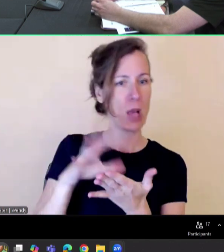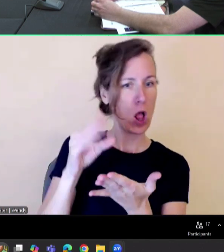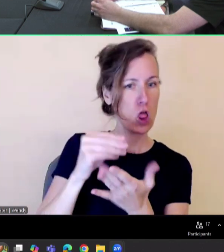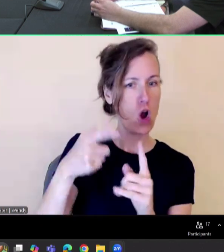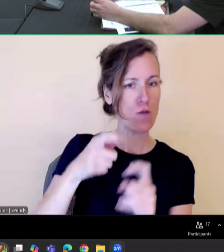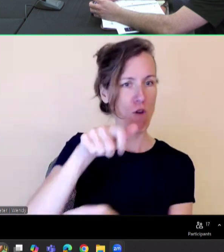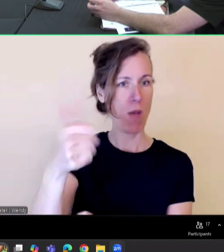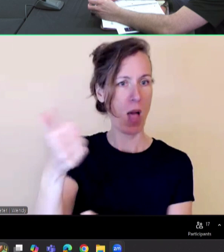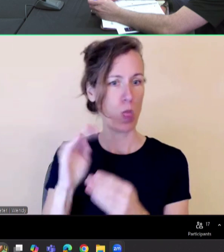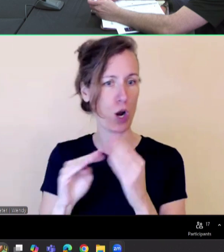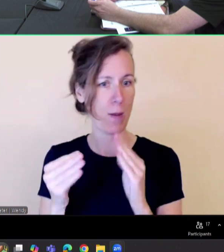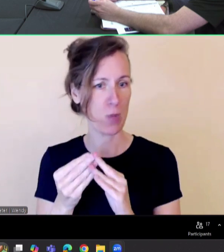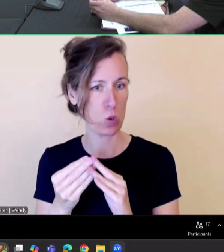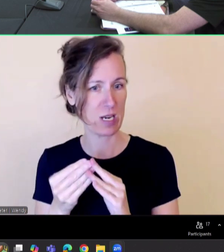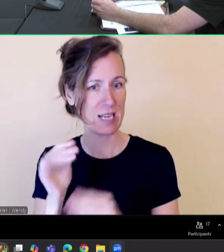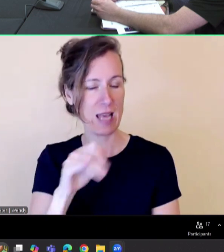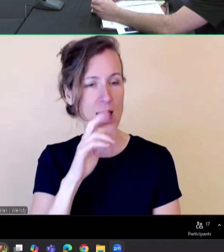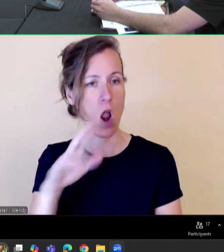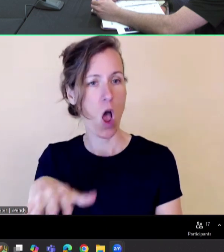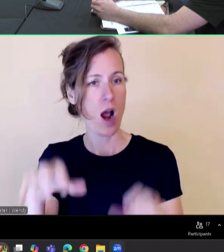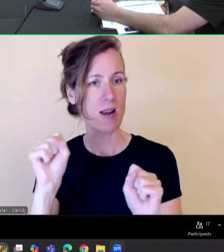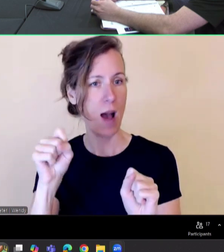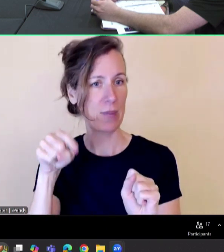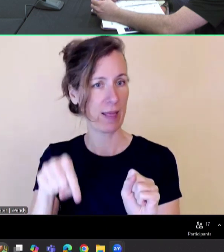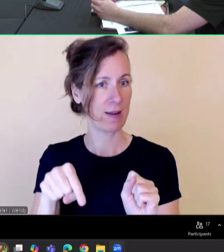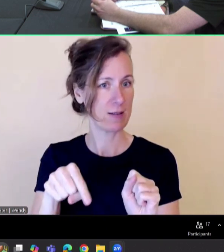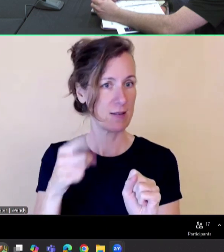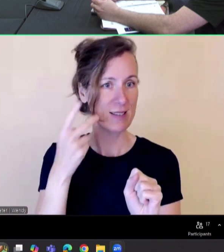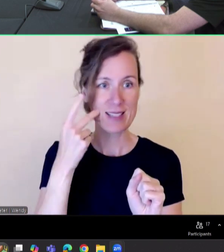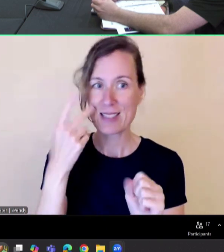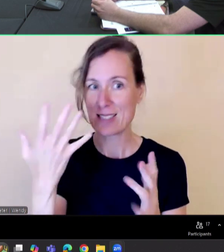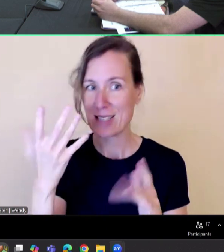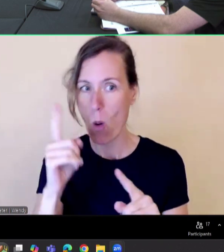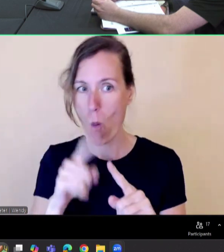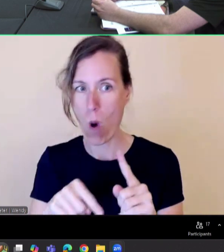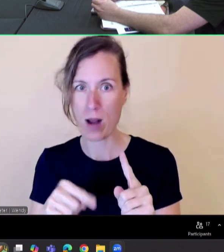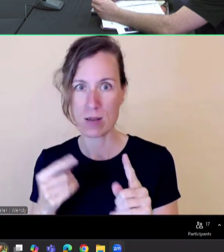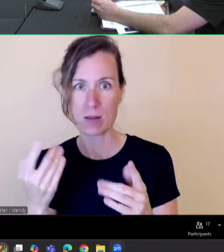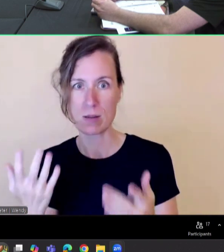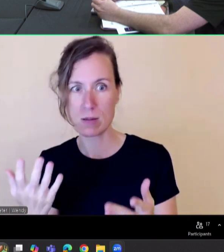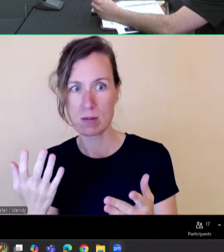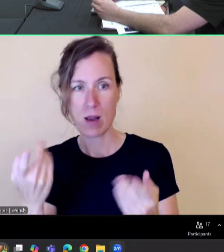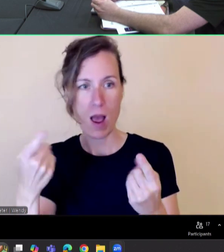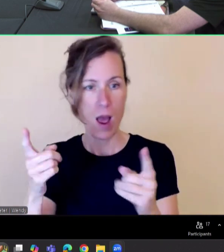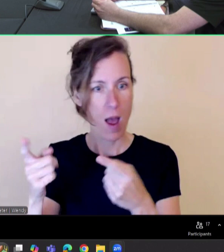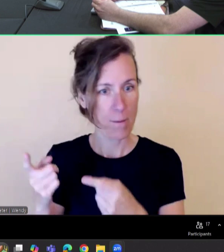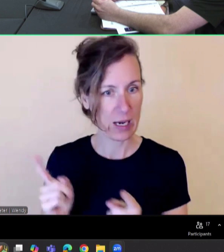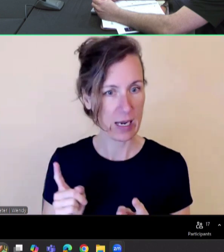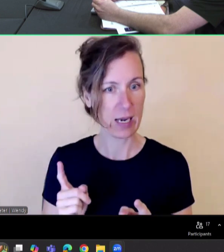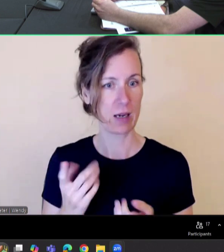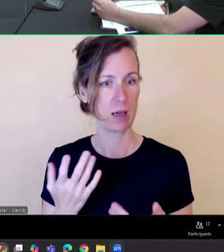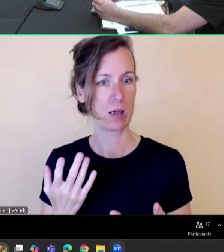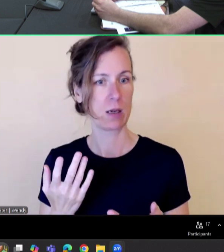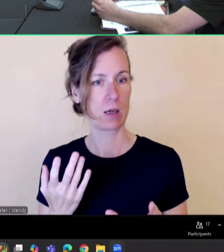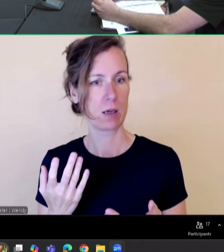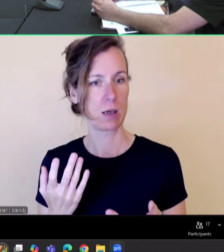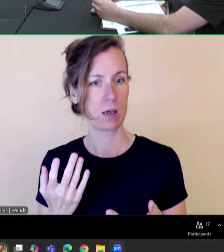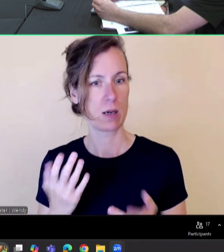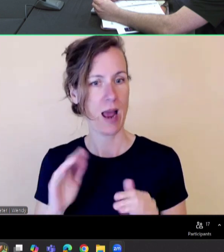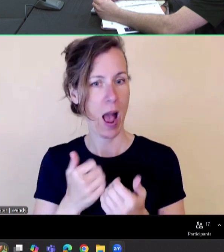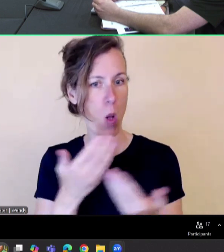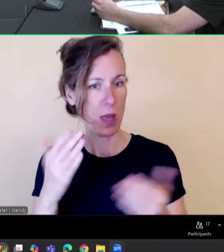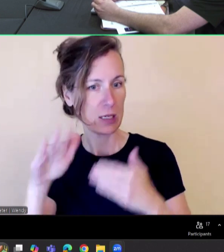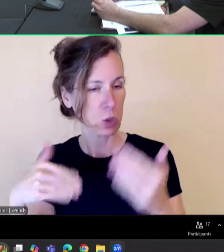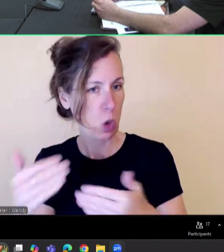year and see what implications it's had? I also would really love to see data on like the neighborhood-wide safety. I know